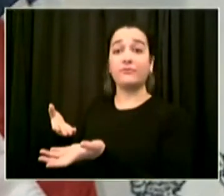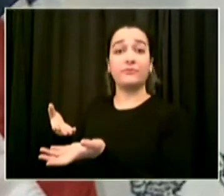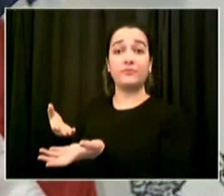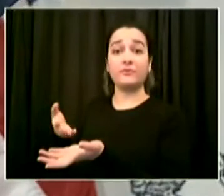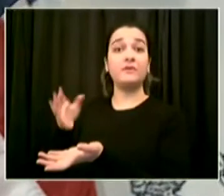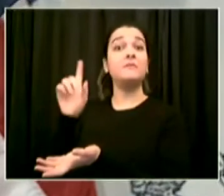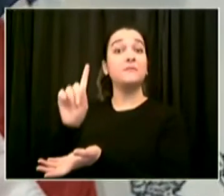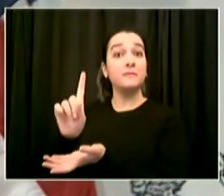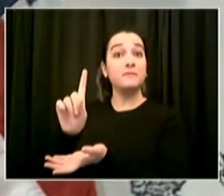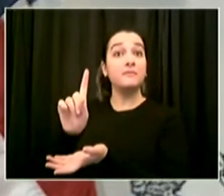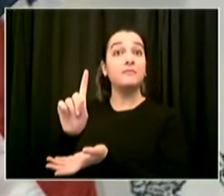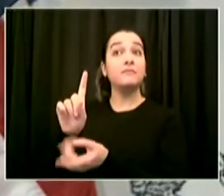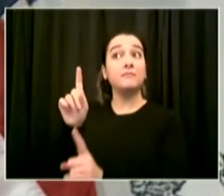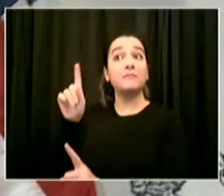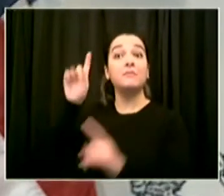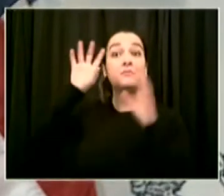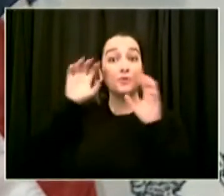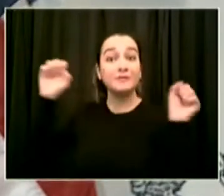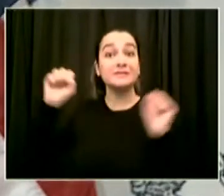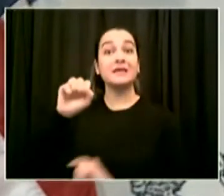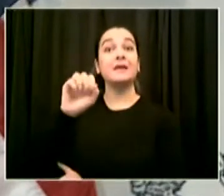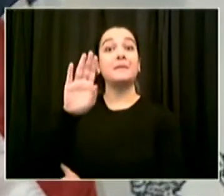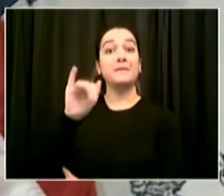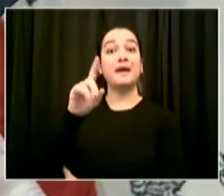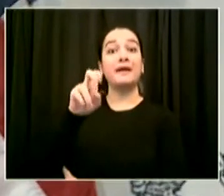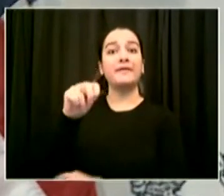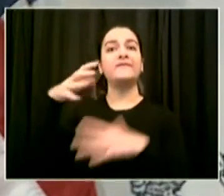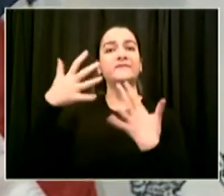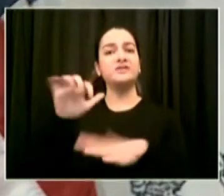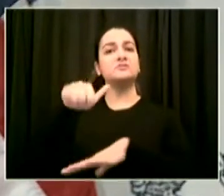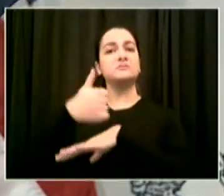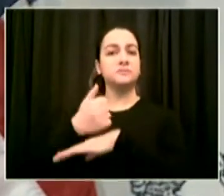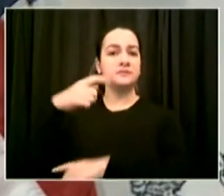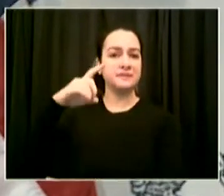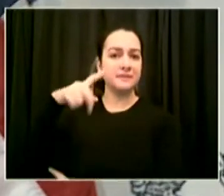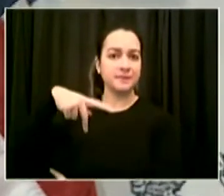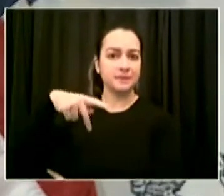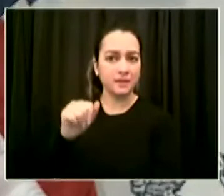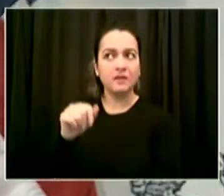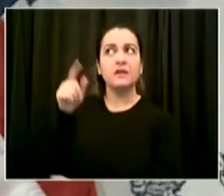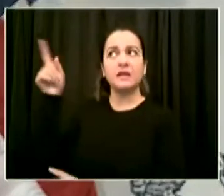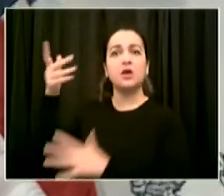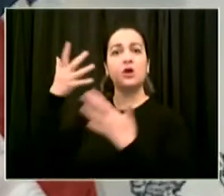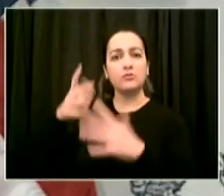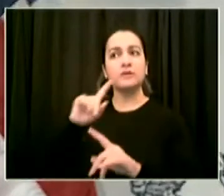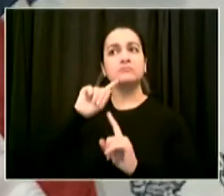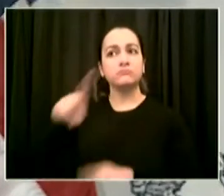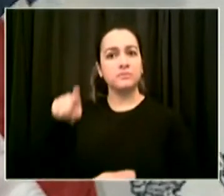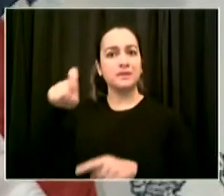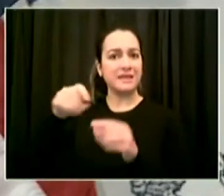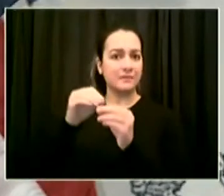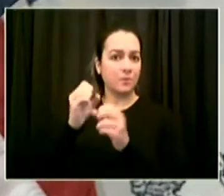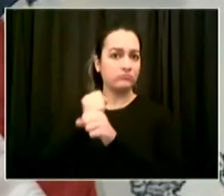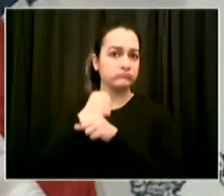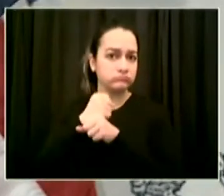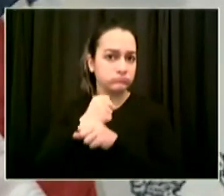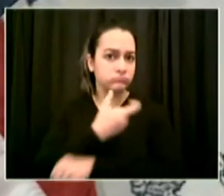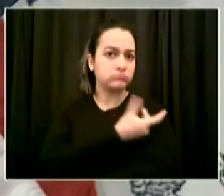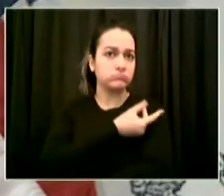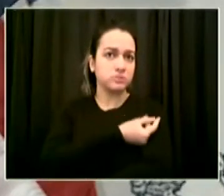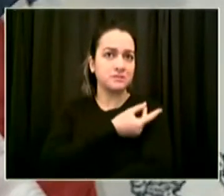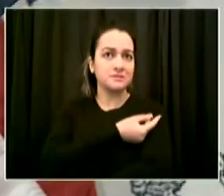He is already freeing up more supply. I am convinced you're going to see, and I've had multiple conversations with members of the Biden administration, you're going to